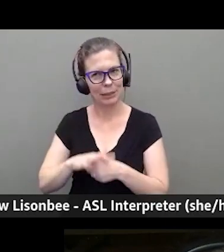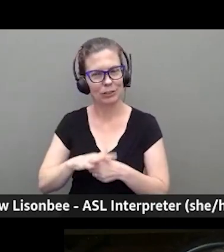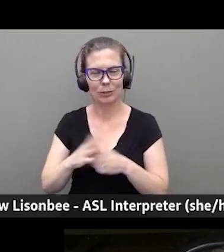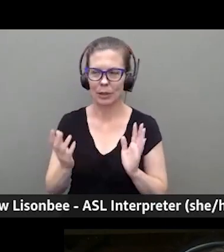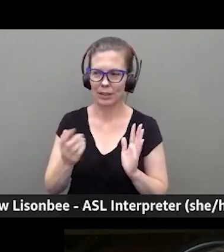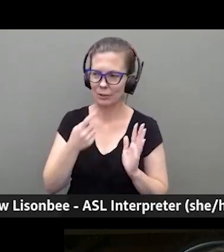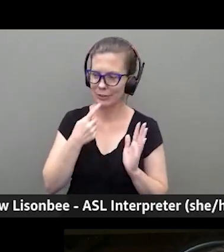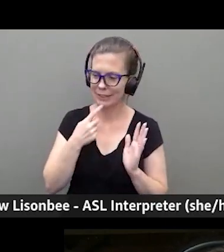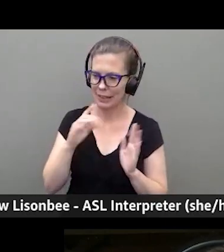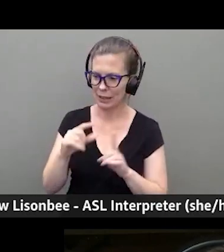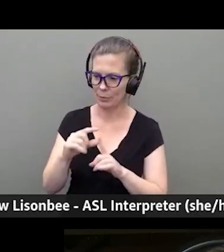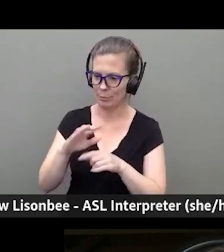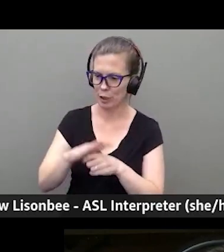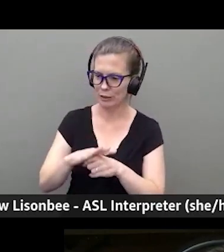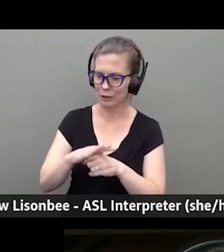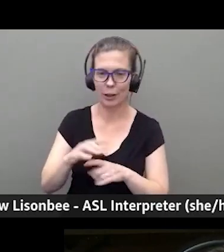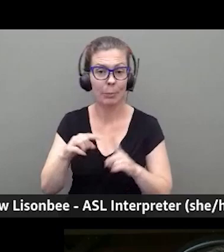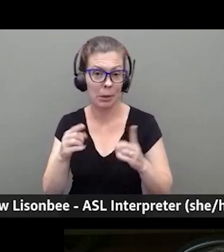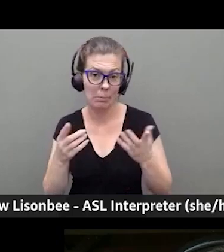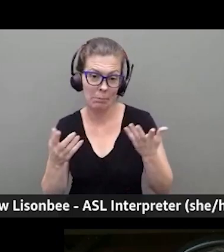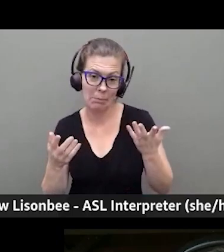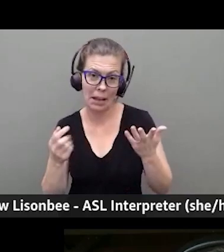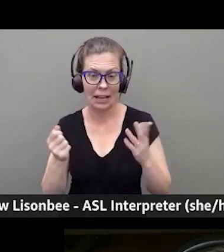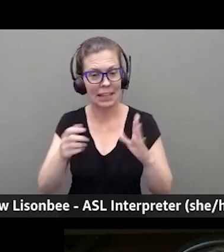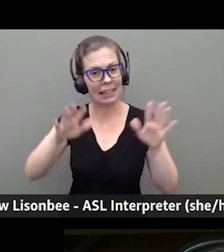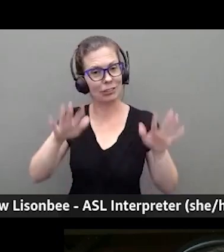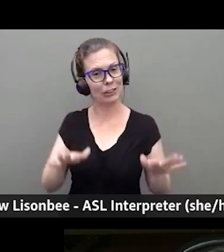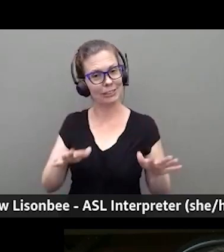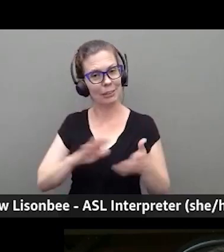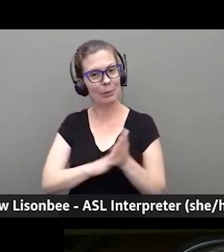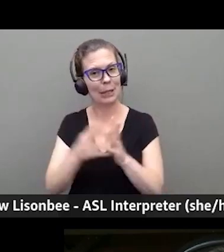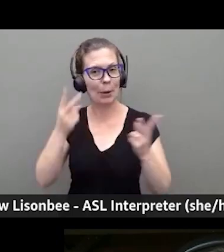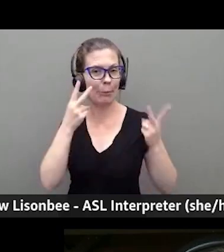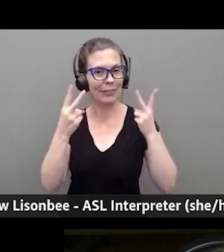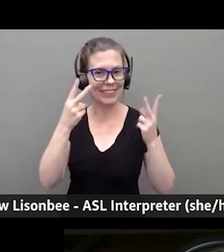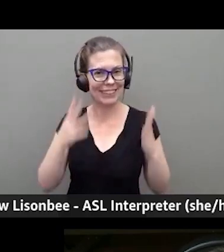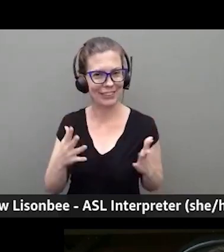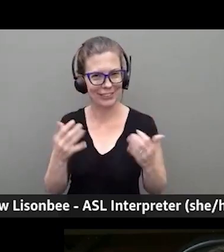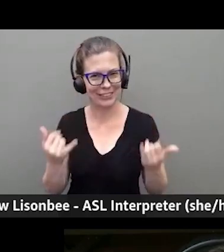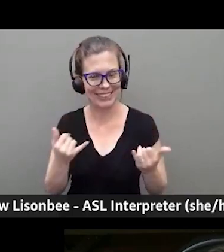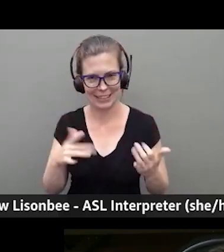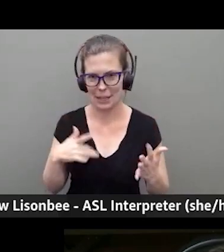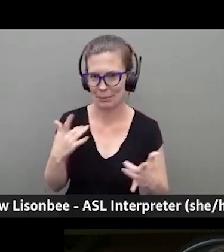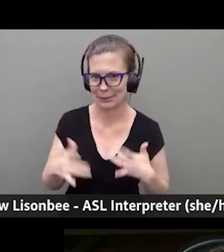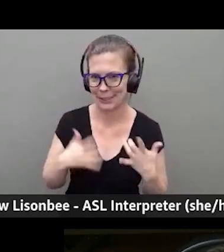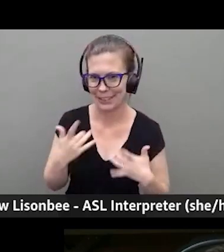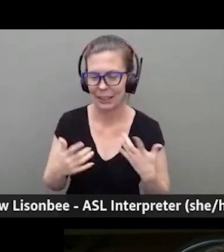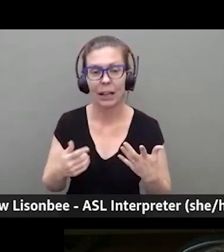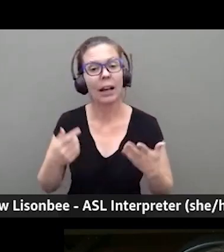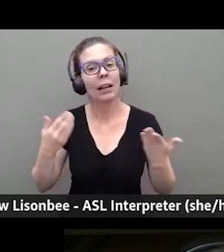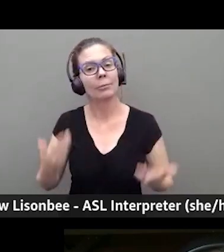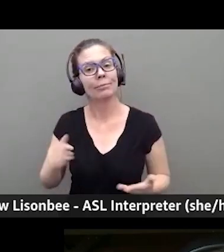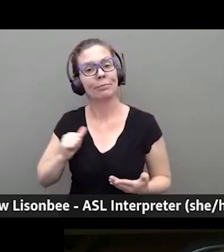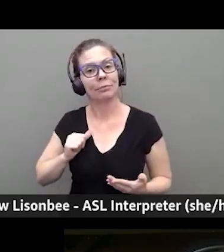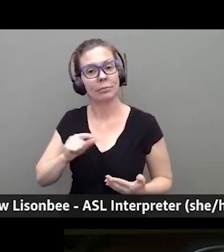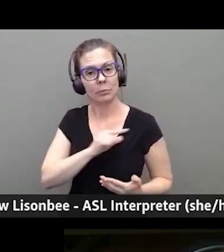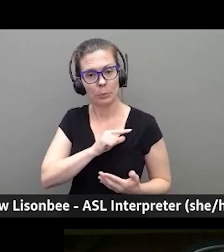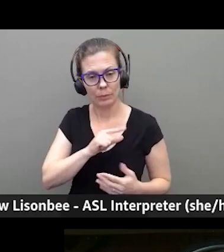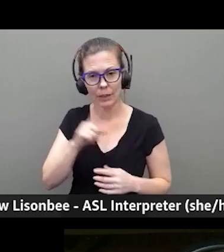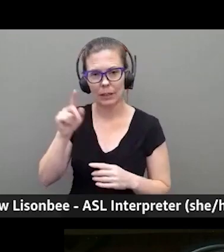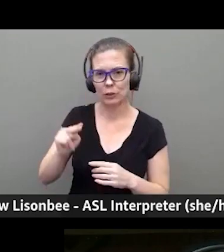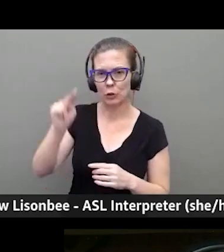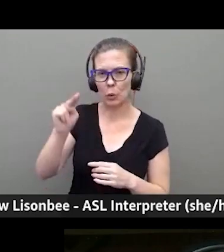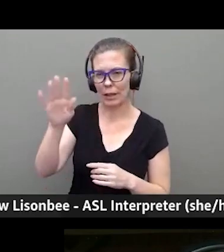want to say pressure, but I can kind of let go and just be the guest today. So I'm excited. I'm in Georgia, the upper